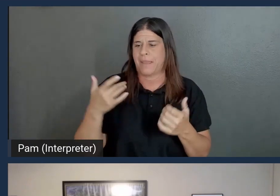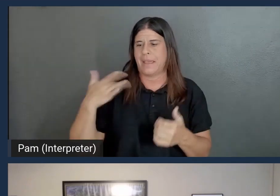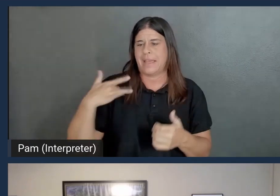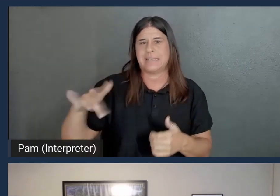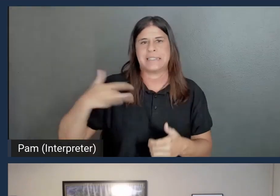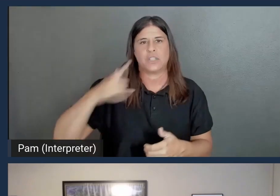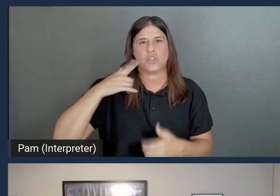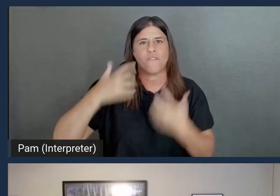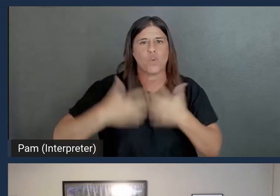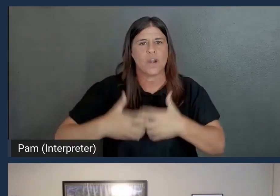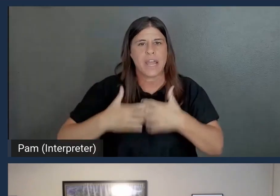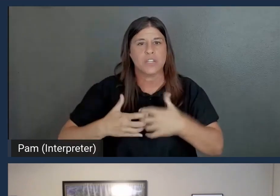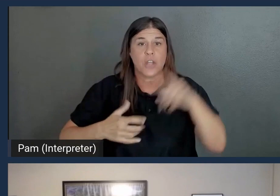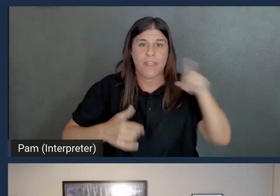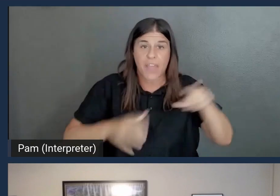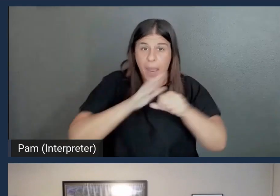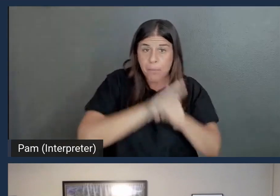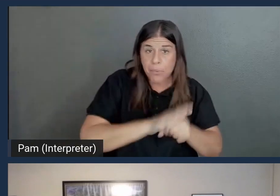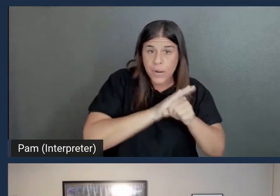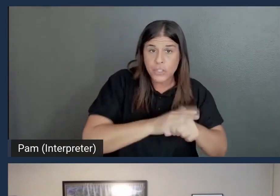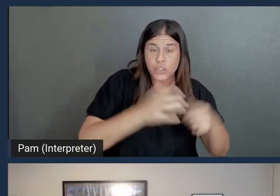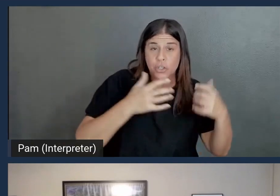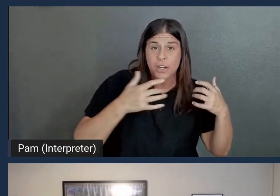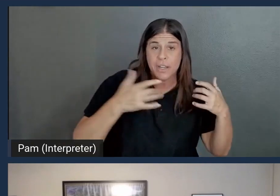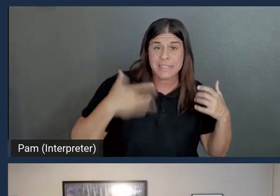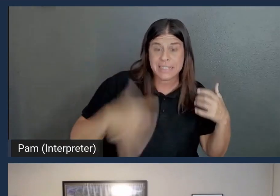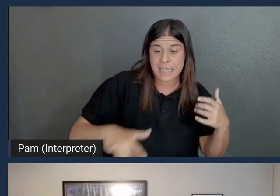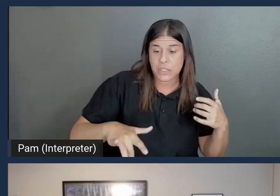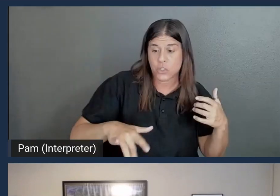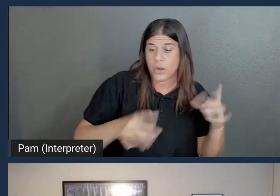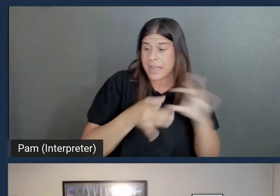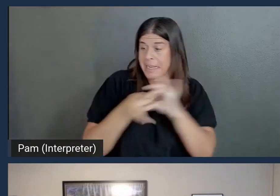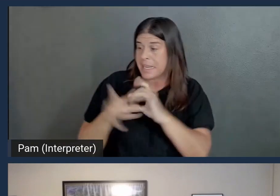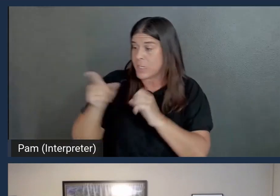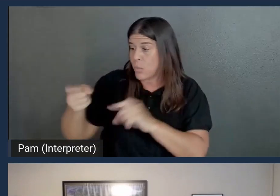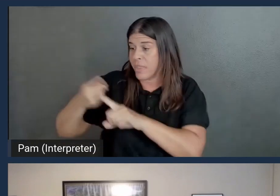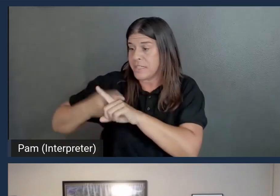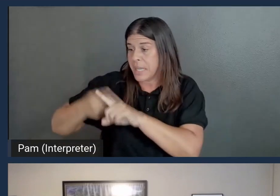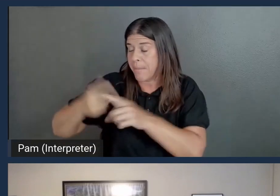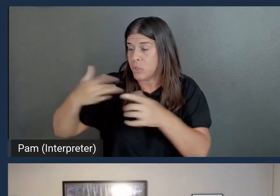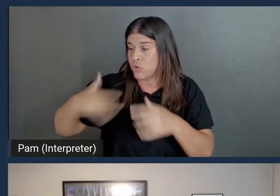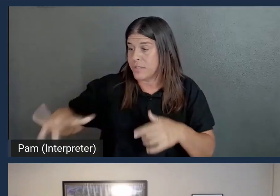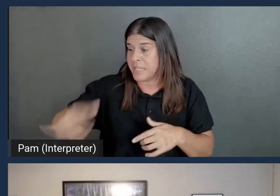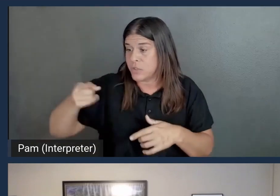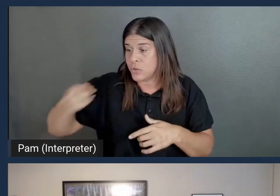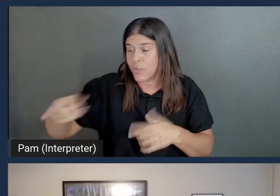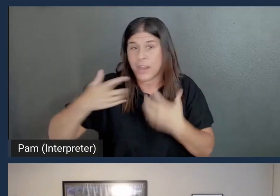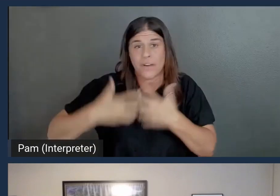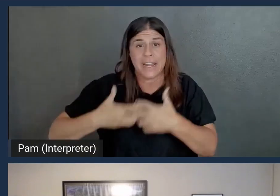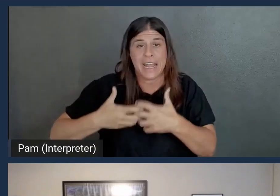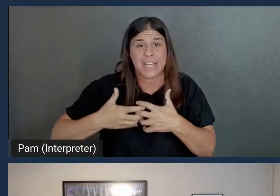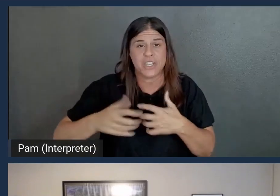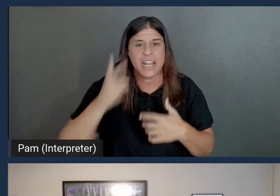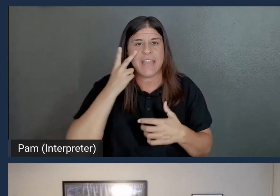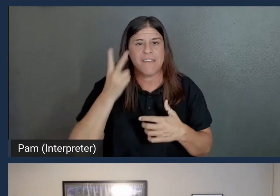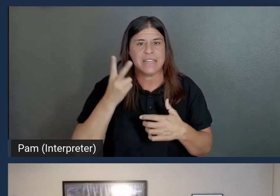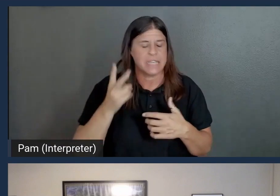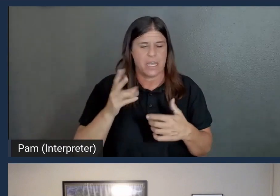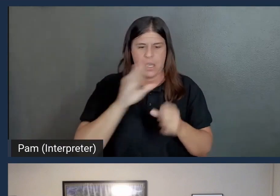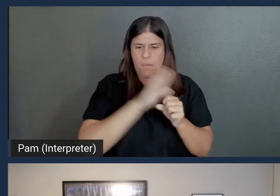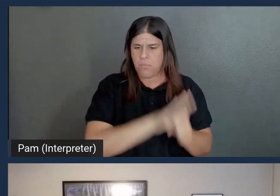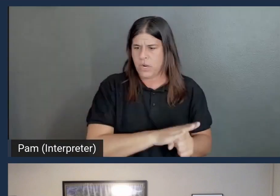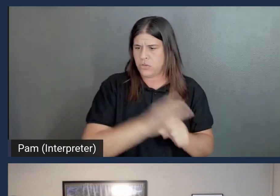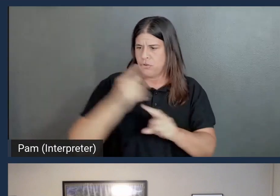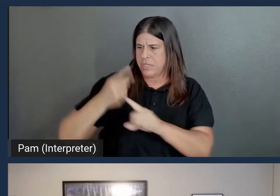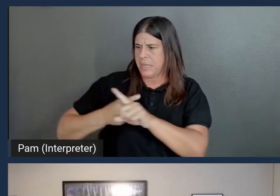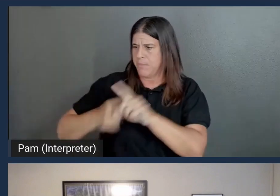this pressure sensor is associated with this temperature sensor in the same cylinder. So if I see if all of a sudden I see pressure and temperature go up on